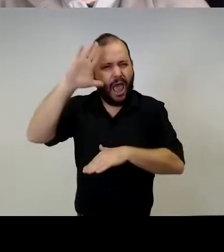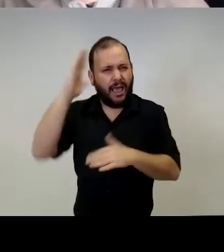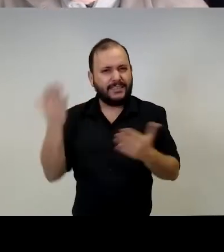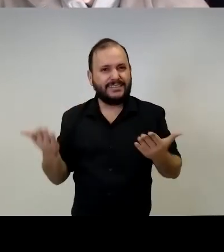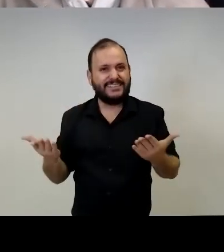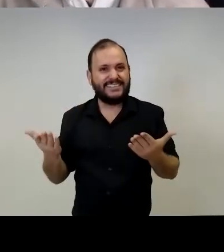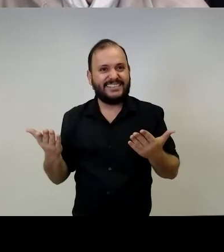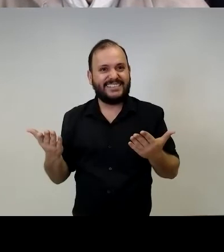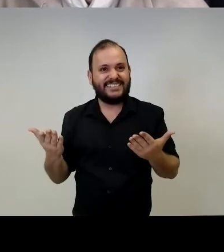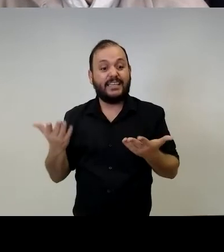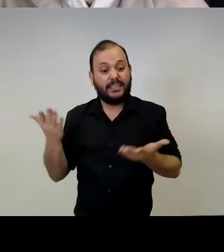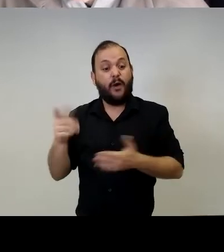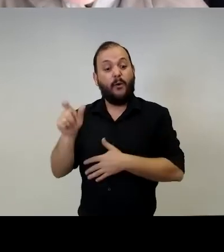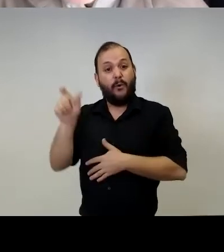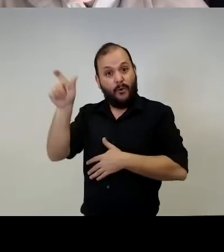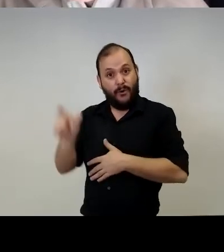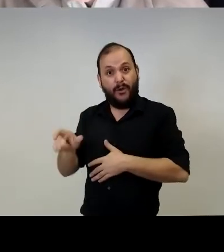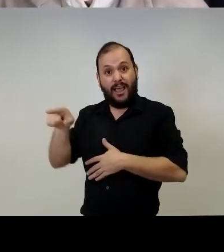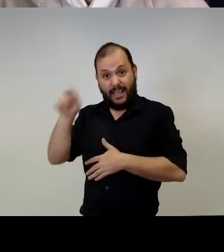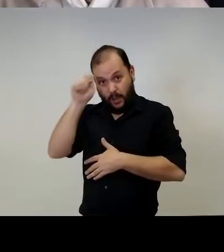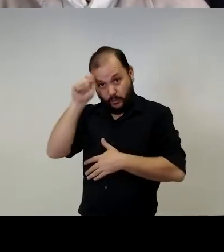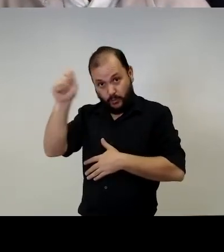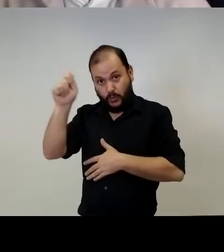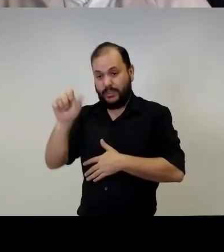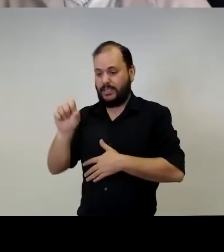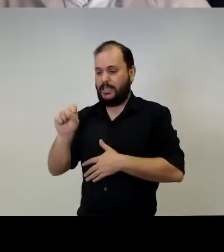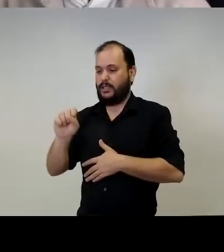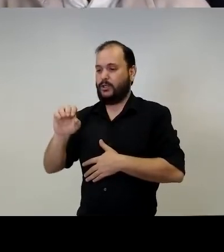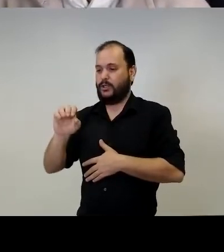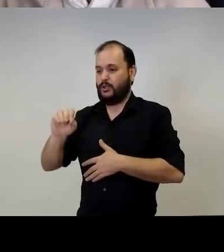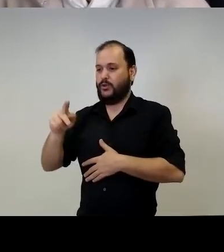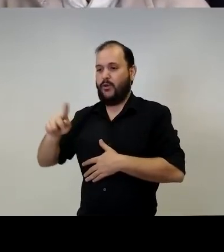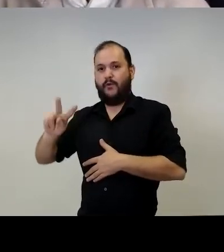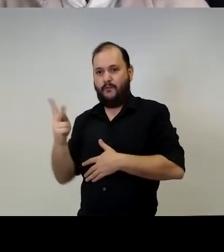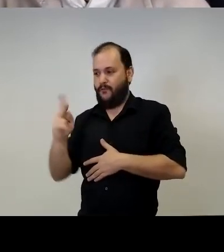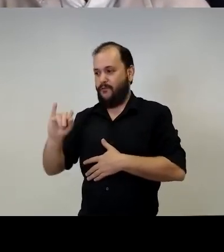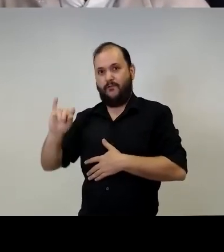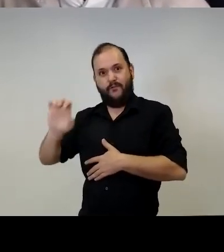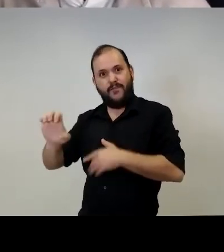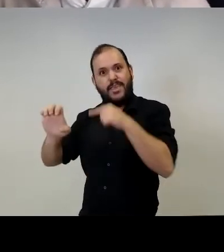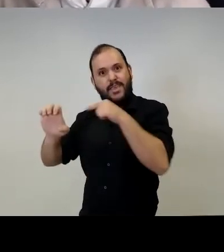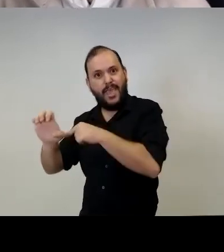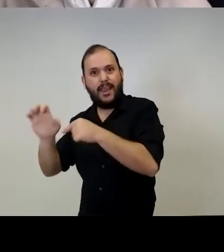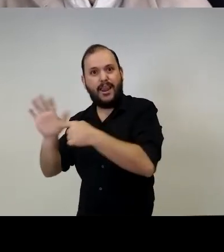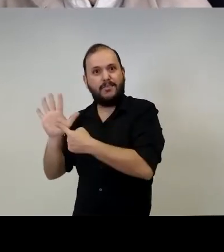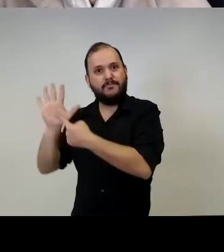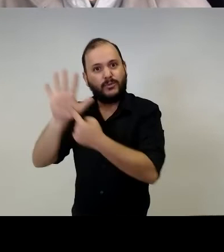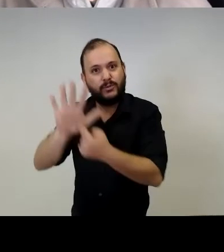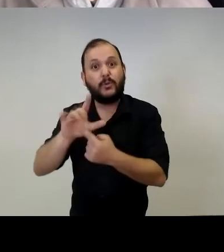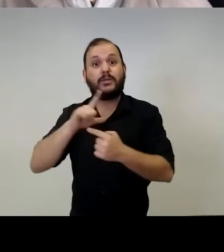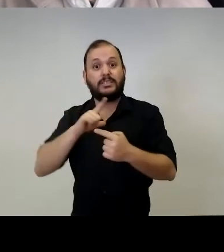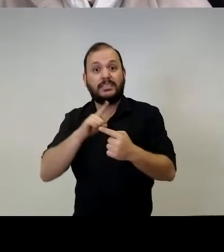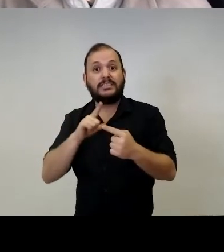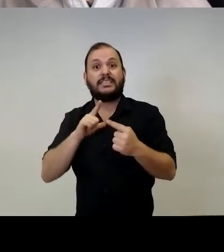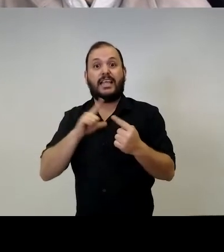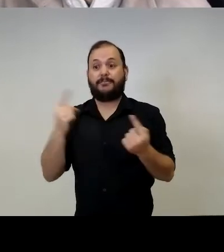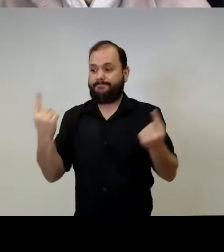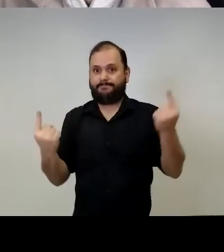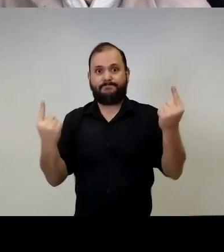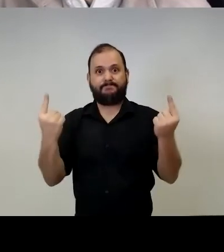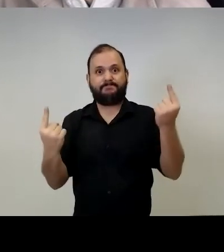Sophie Pointurier suggests there is, but what about your own experience? Next slide, please.